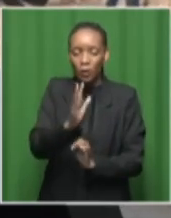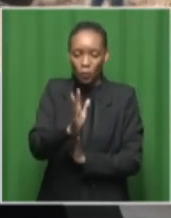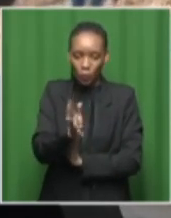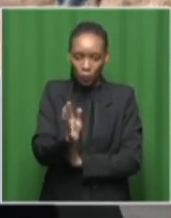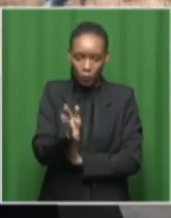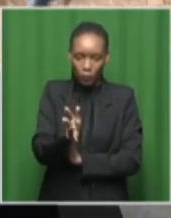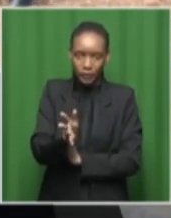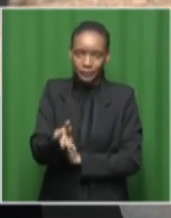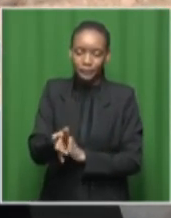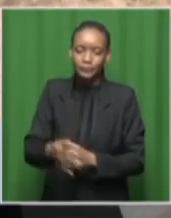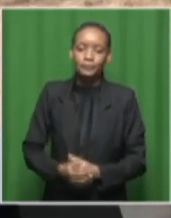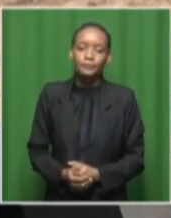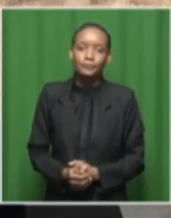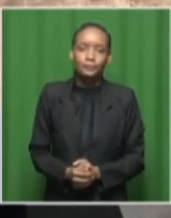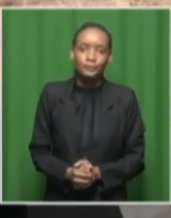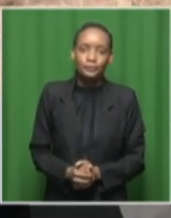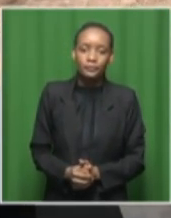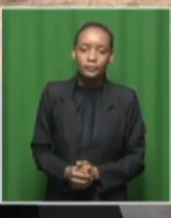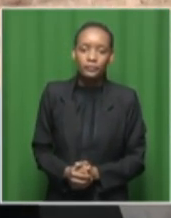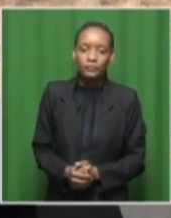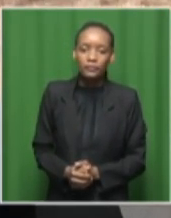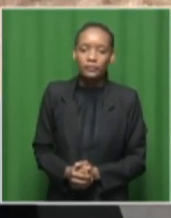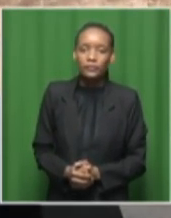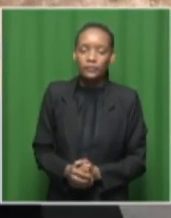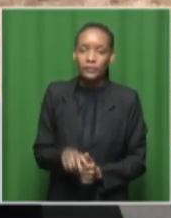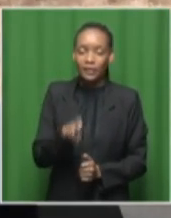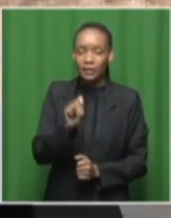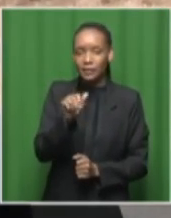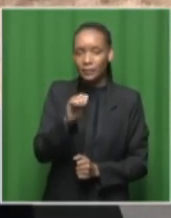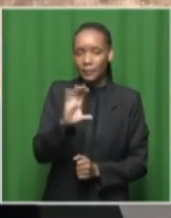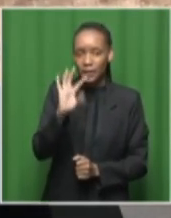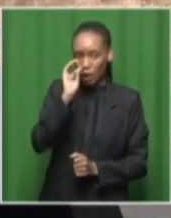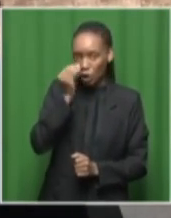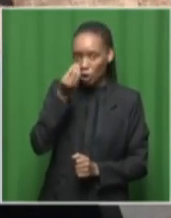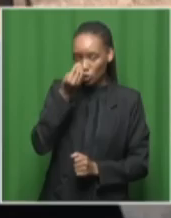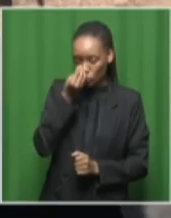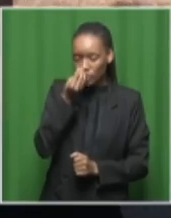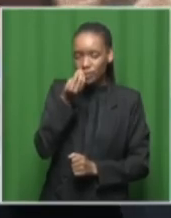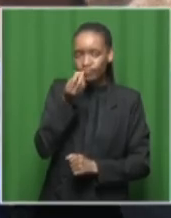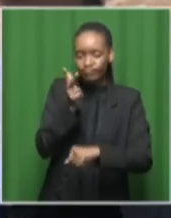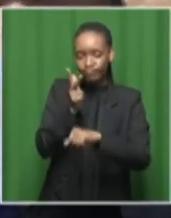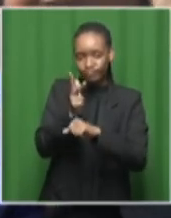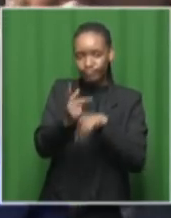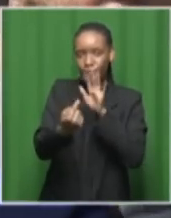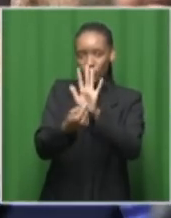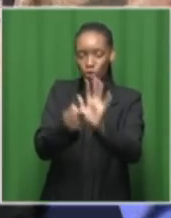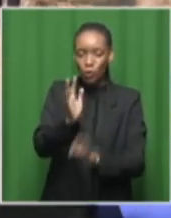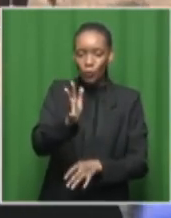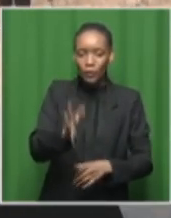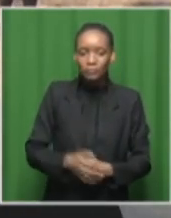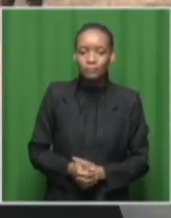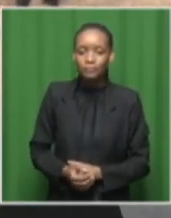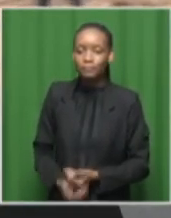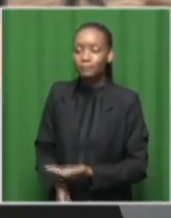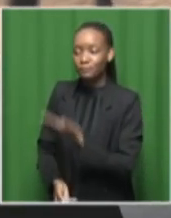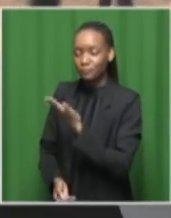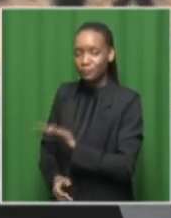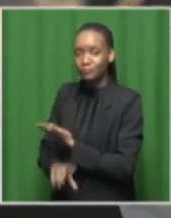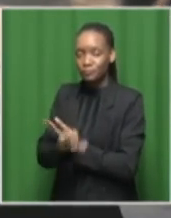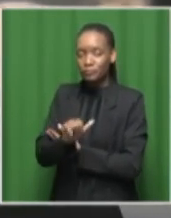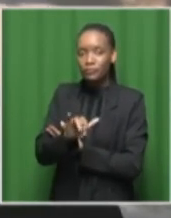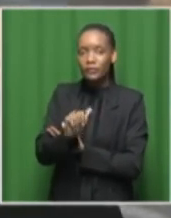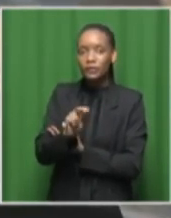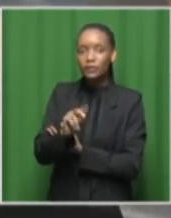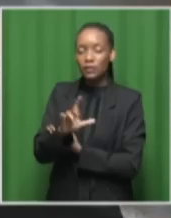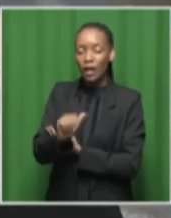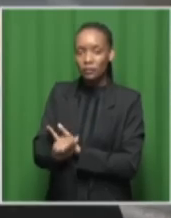as this is now going to be rolling coverage here on the SABC News Channel. Yes, as Ayanda is confirming that this is